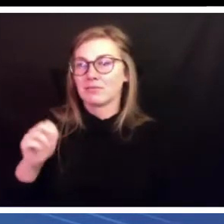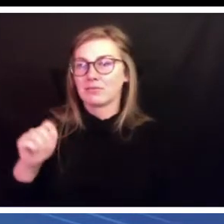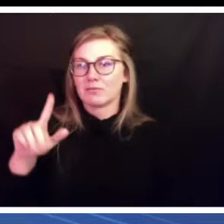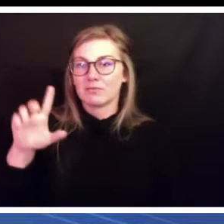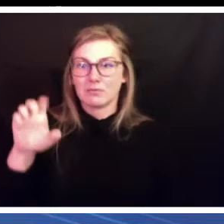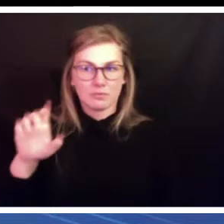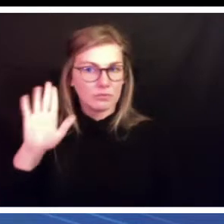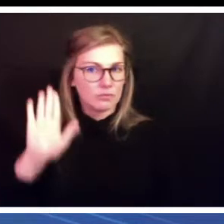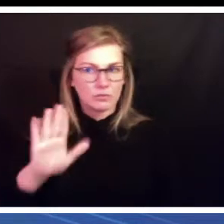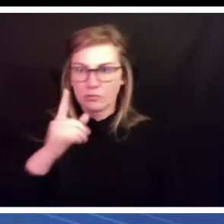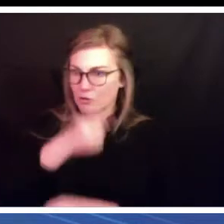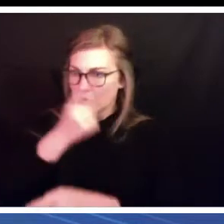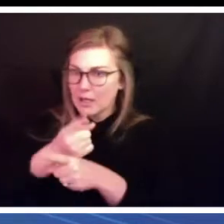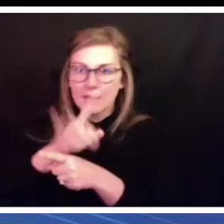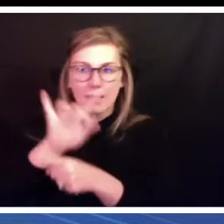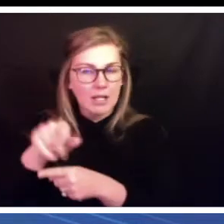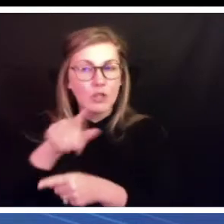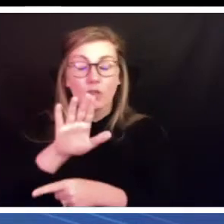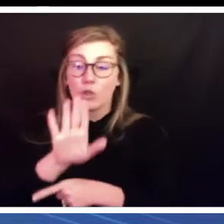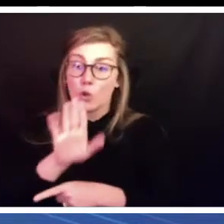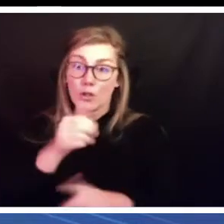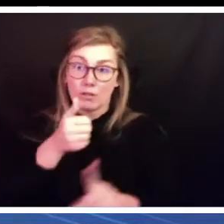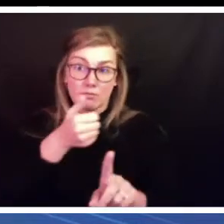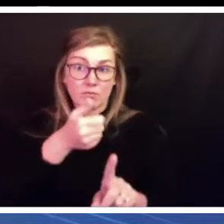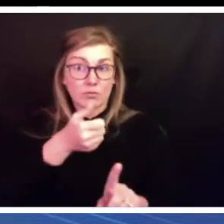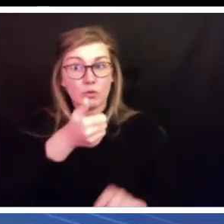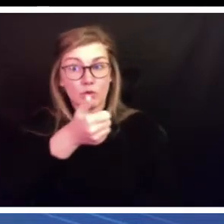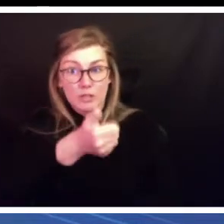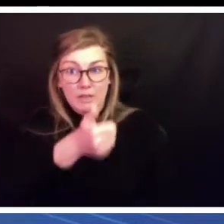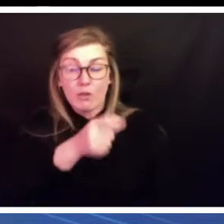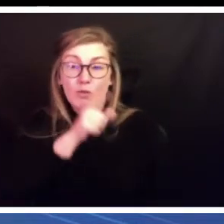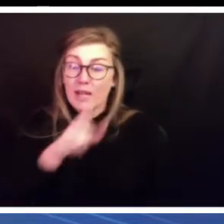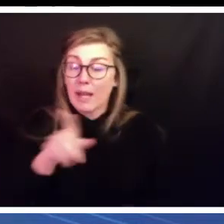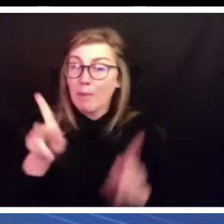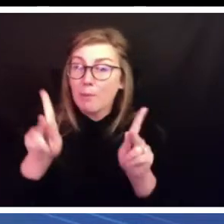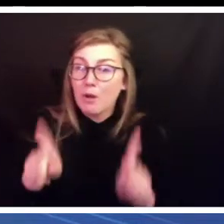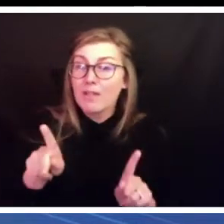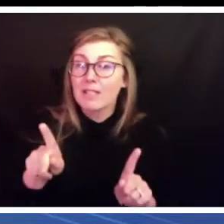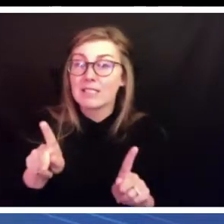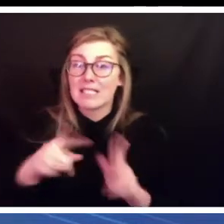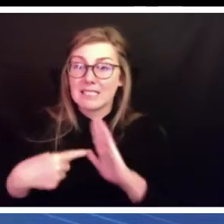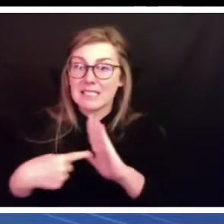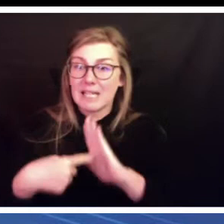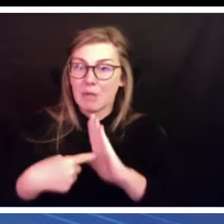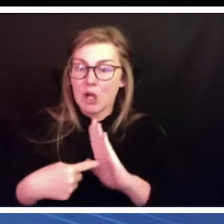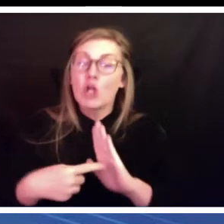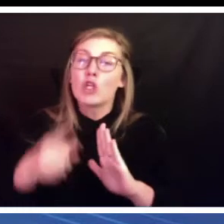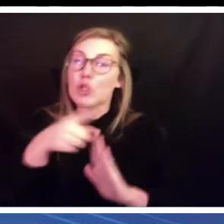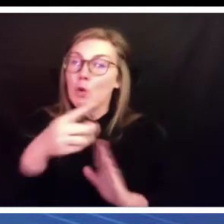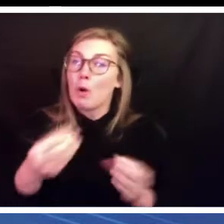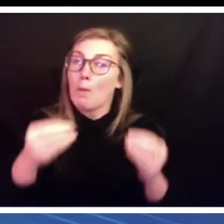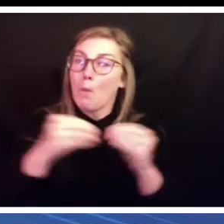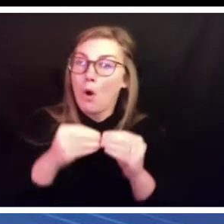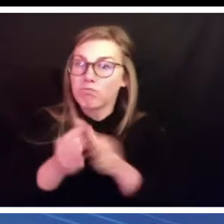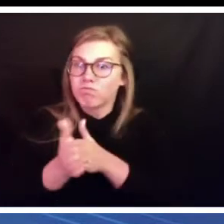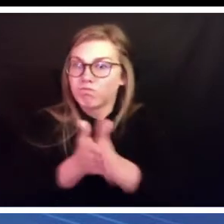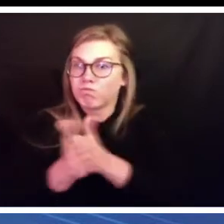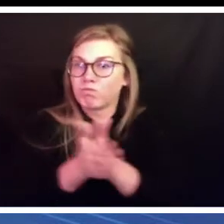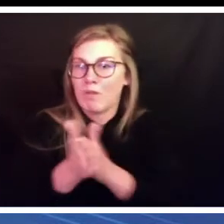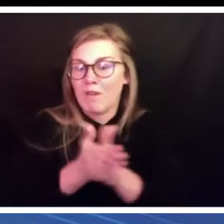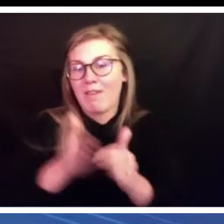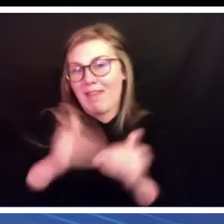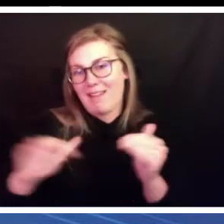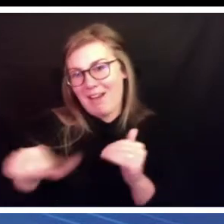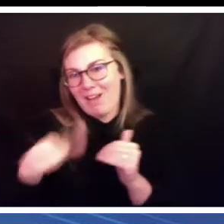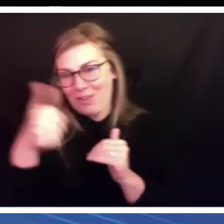you're absolutely correct. You're a perfect example of what that process is. Of course, you probably got involved more than most. I will tell you that. Um, yes,